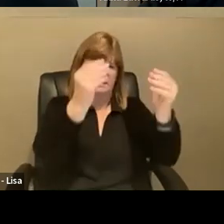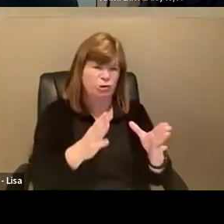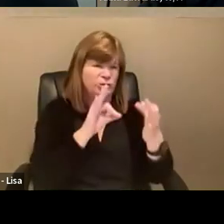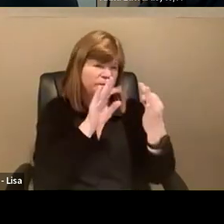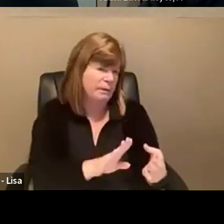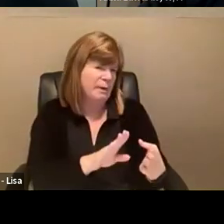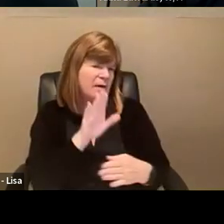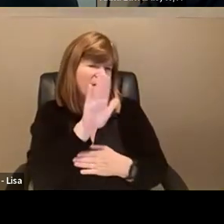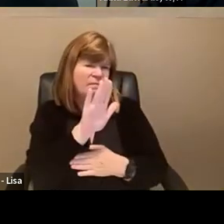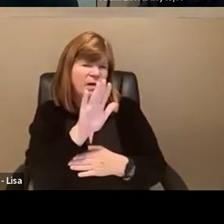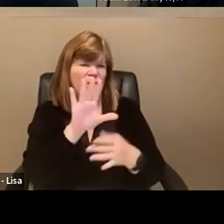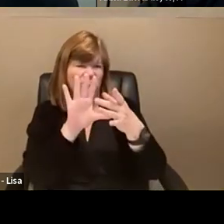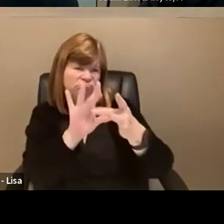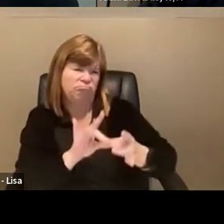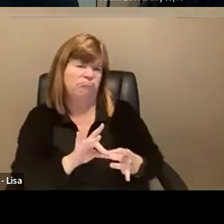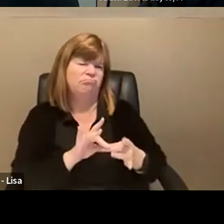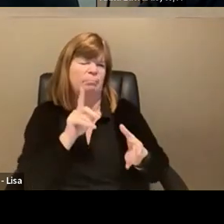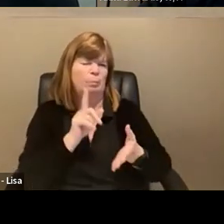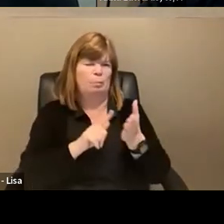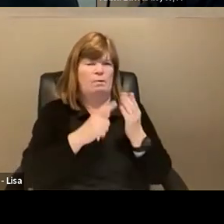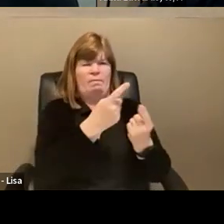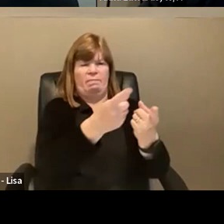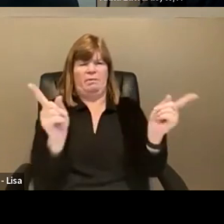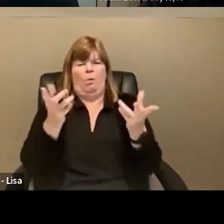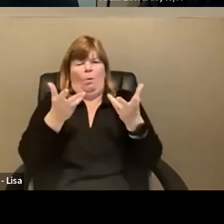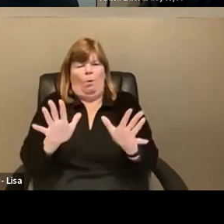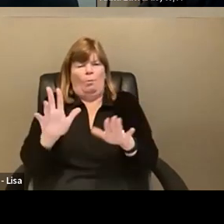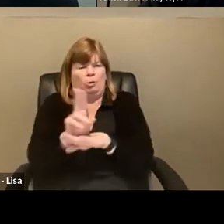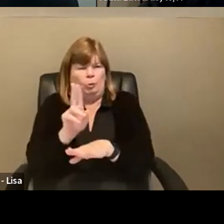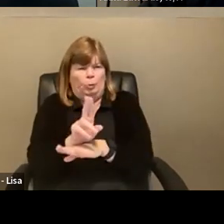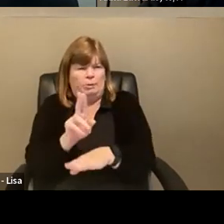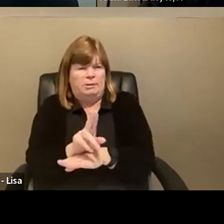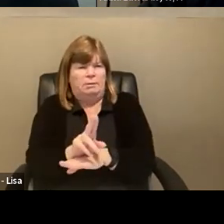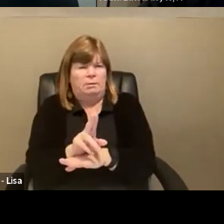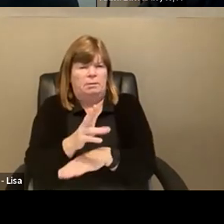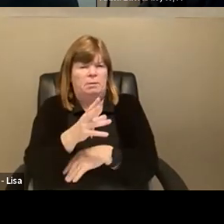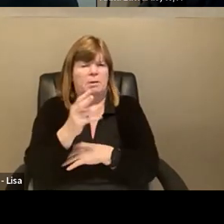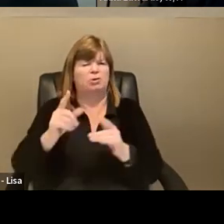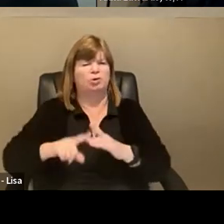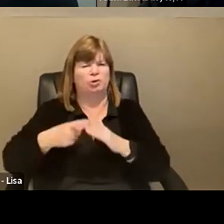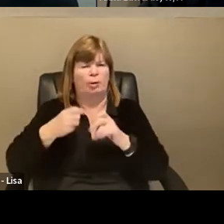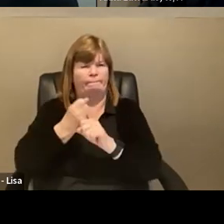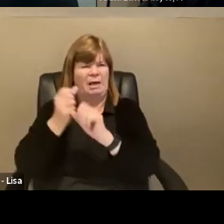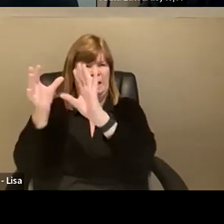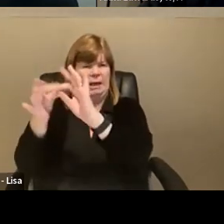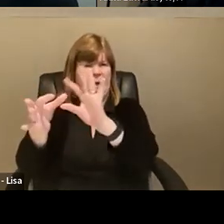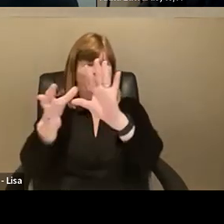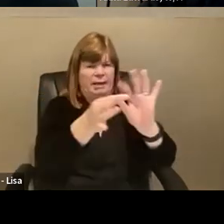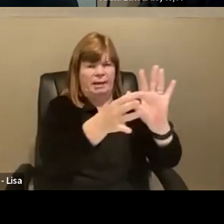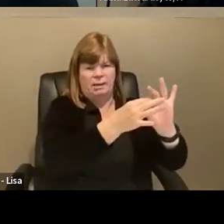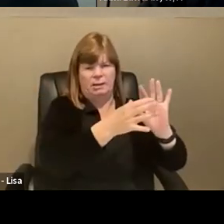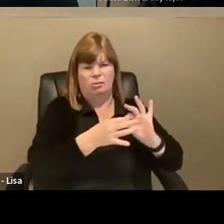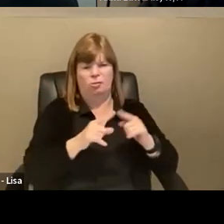input, from what they were already utilizing, and then starting to make connections to our